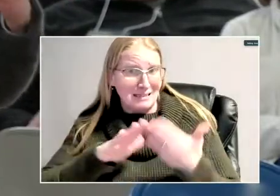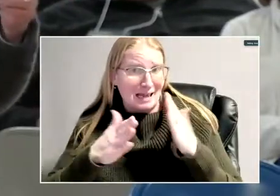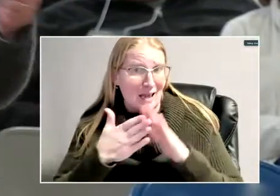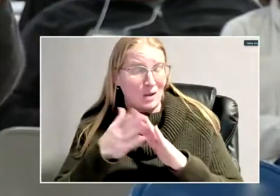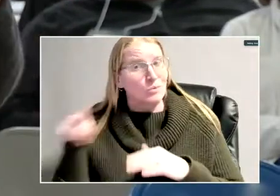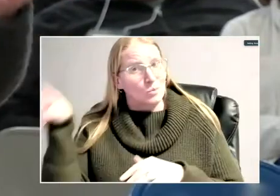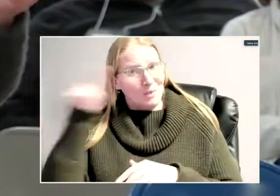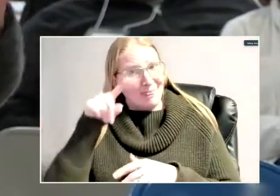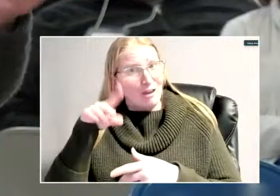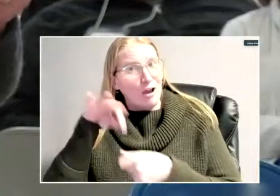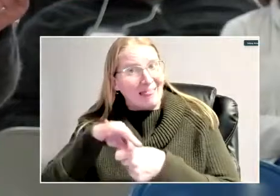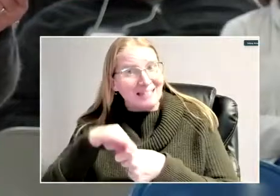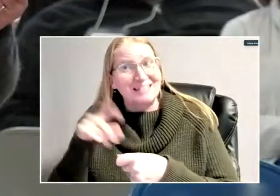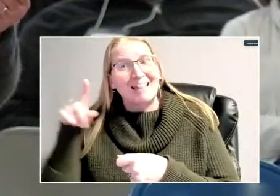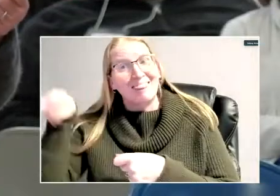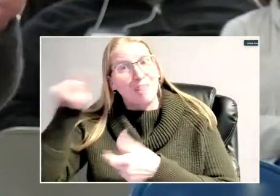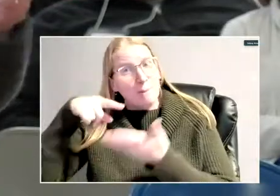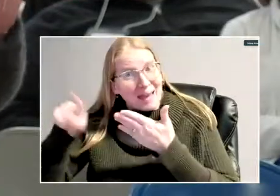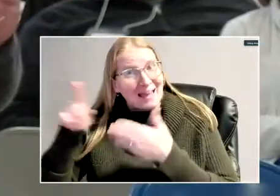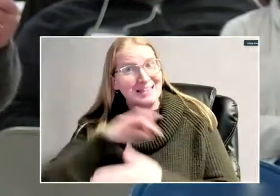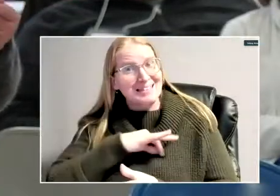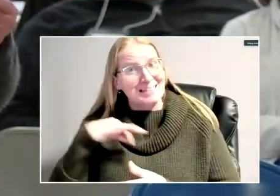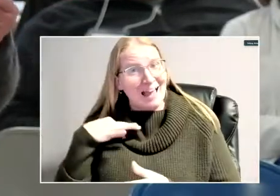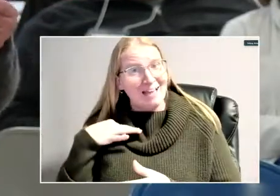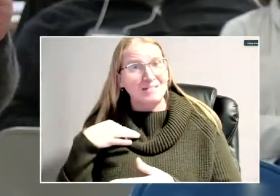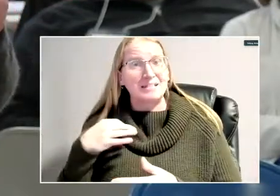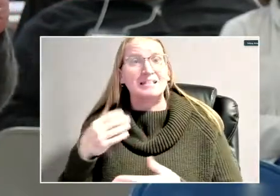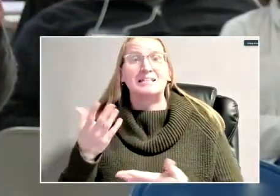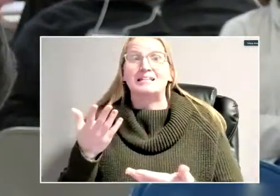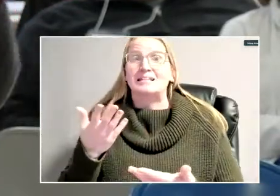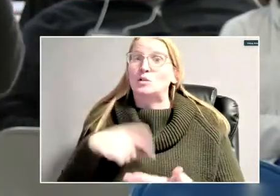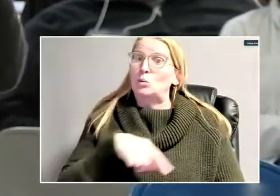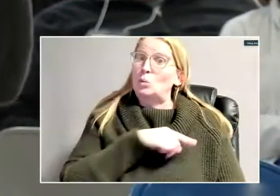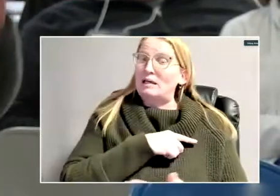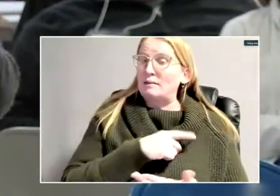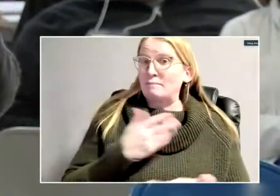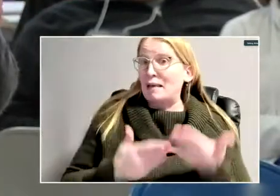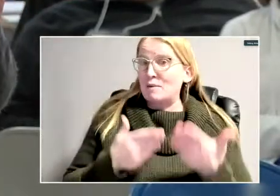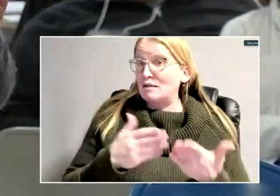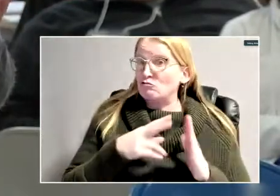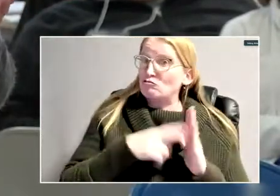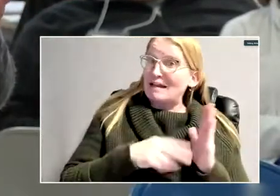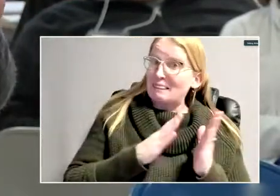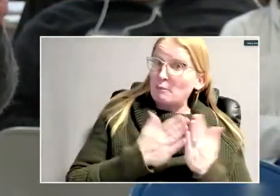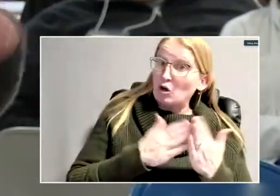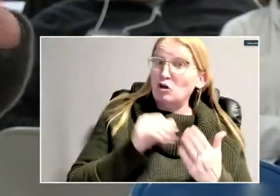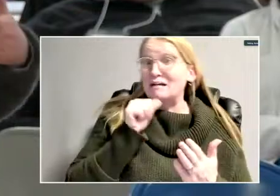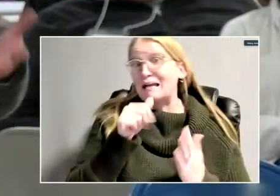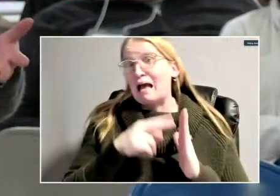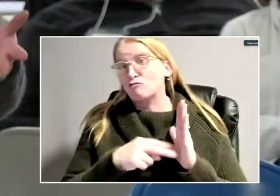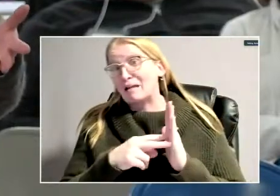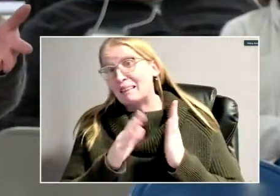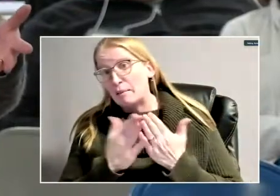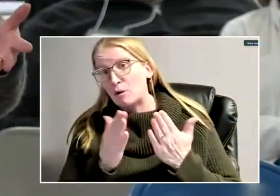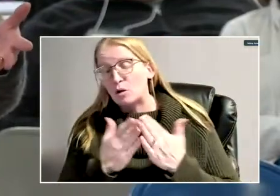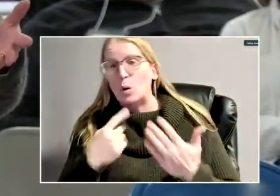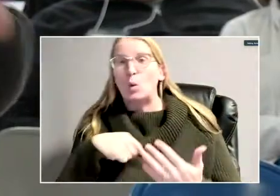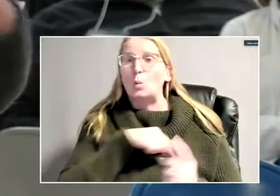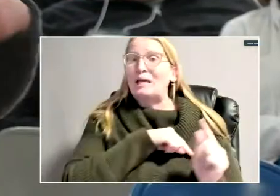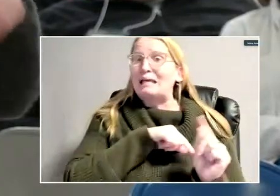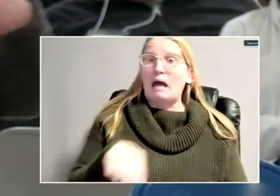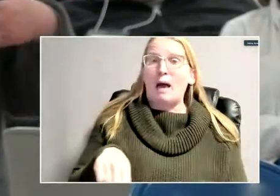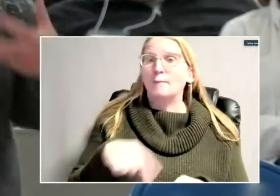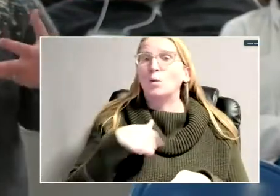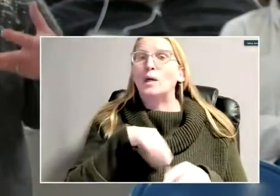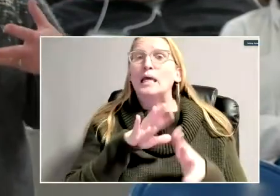know us maybe or maybe not reading the book and coming in in one day and then tinkering around the edges that's not governance